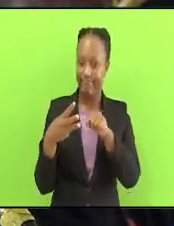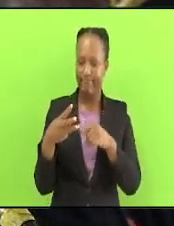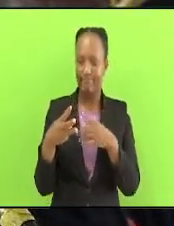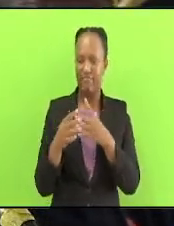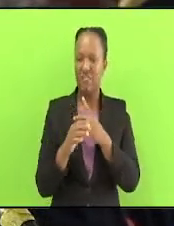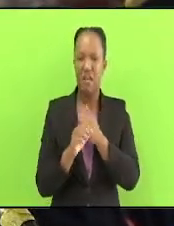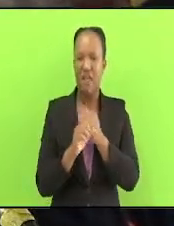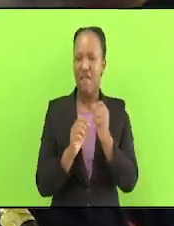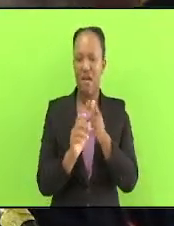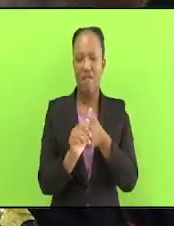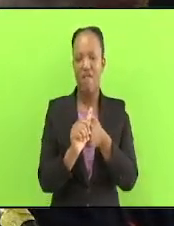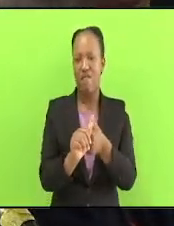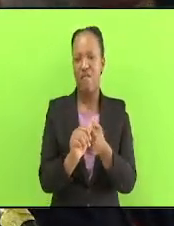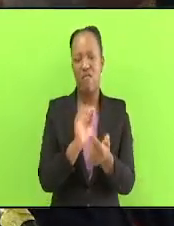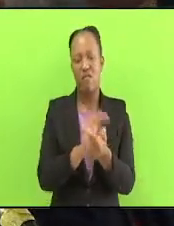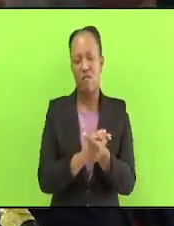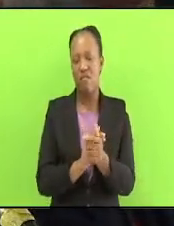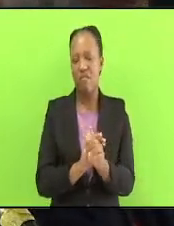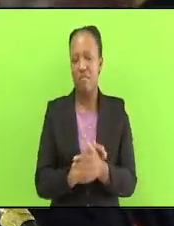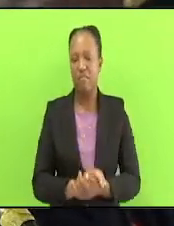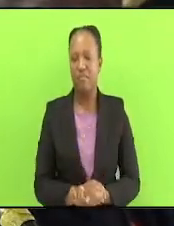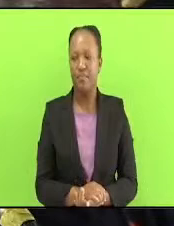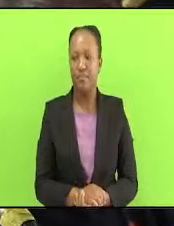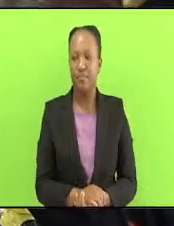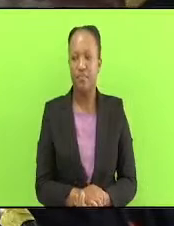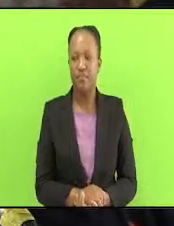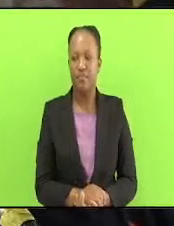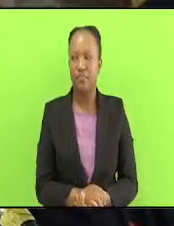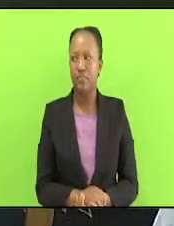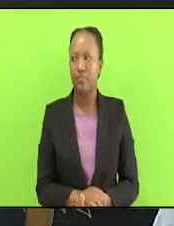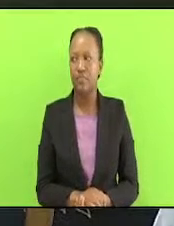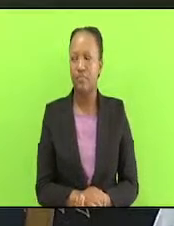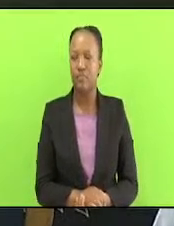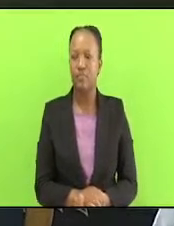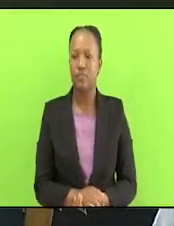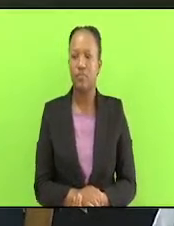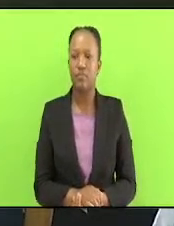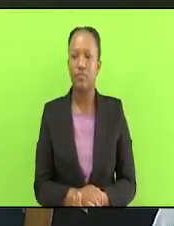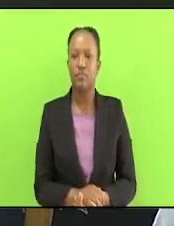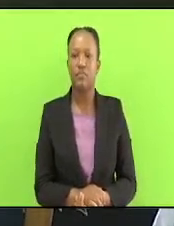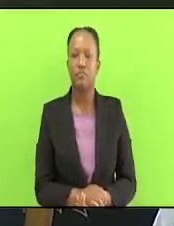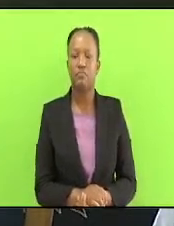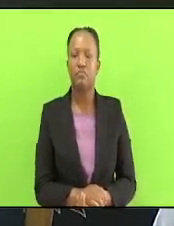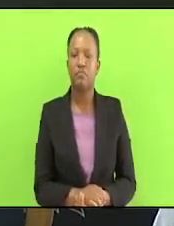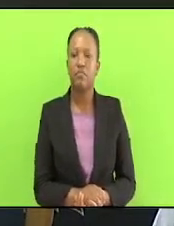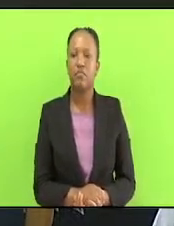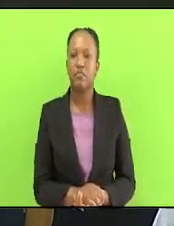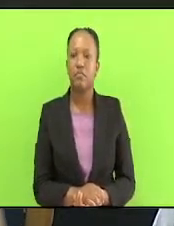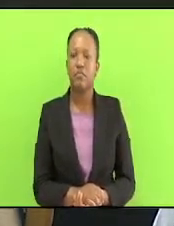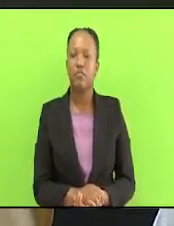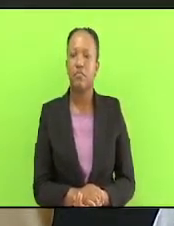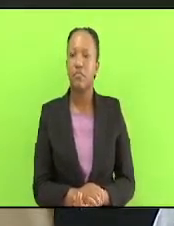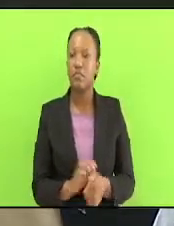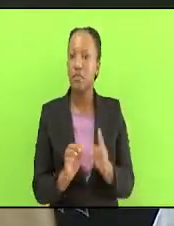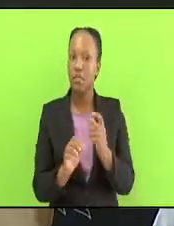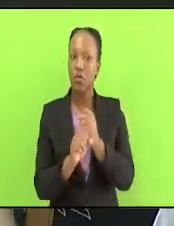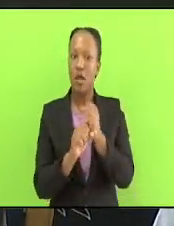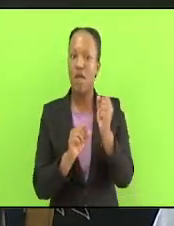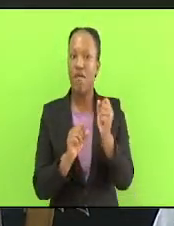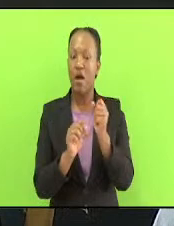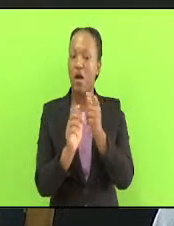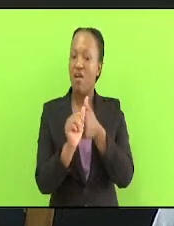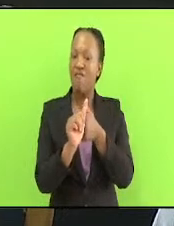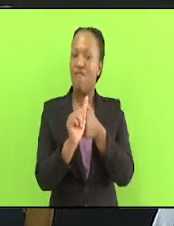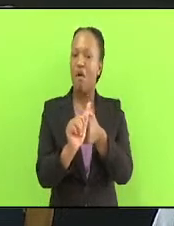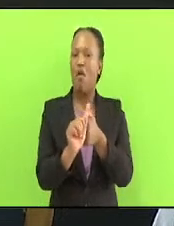puso mmogo le bommasepala bangwe. If you then don't apply the law and you can't enforce it because they say